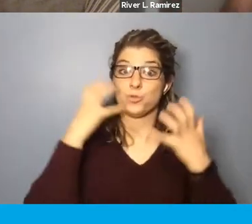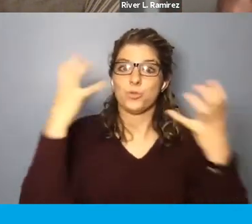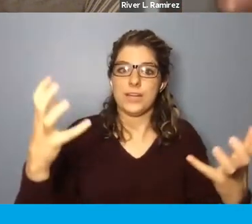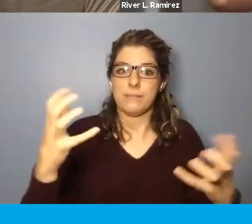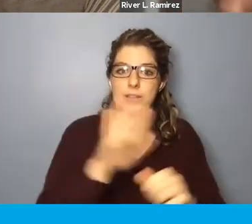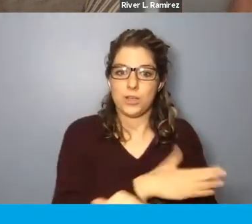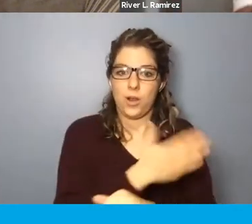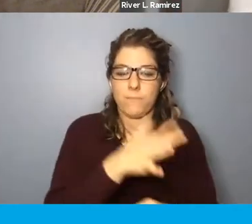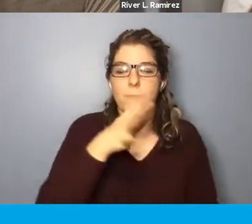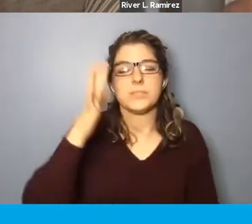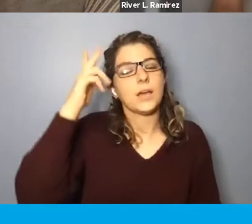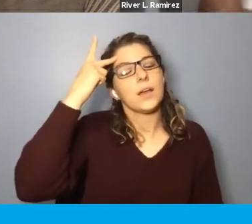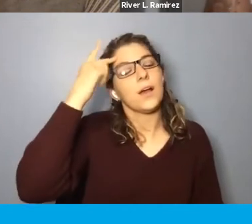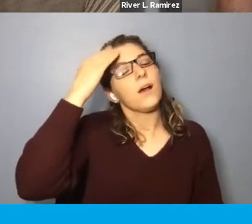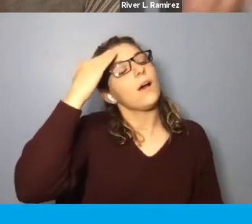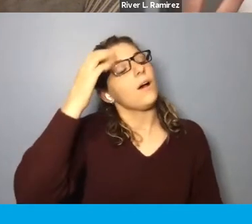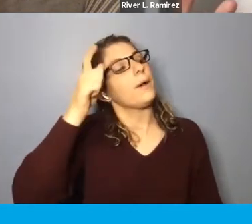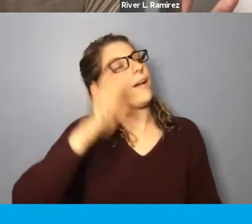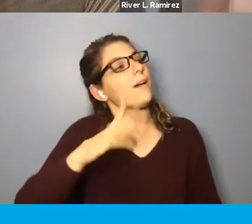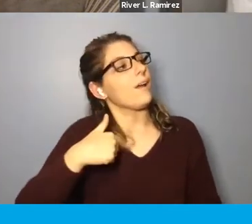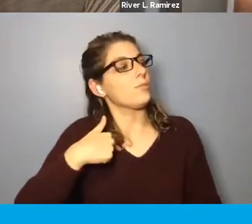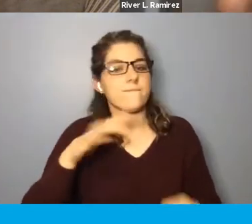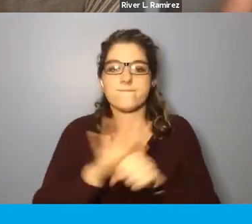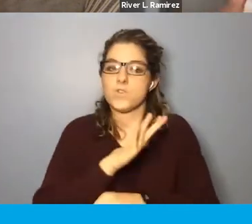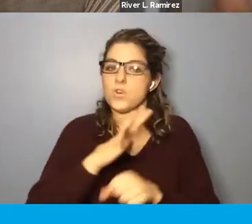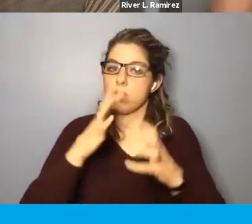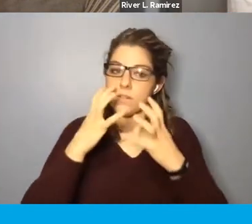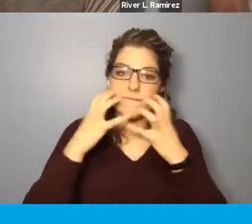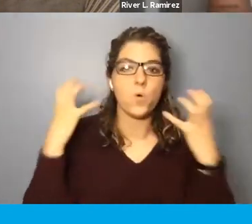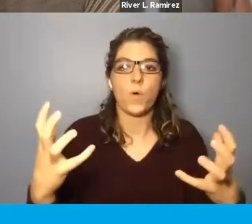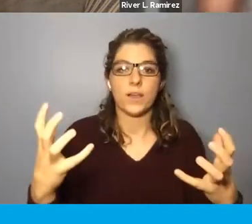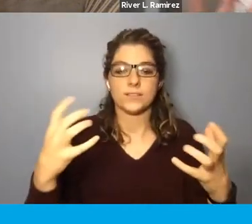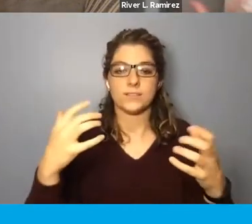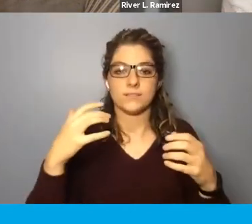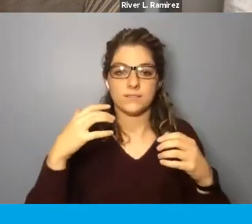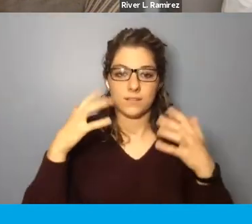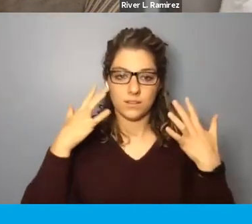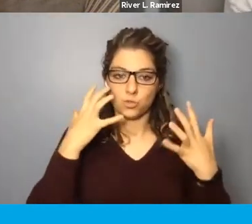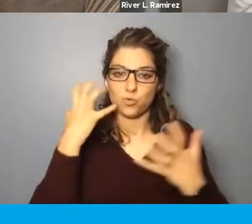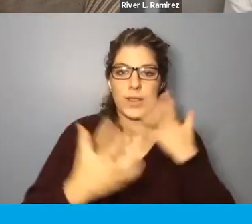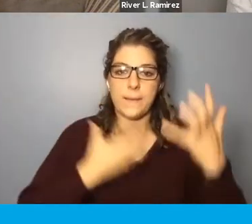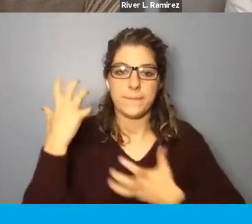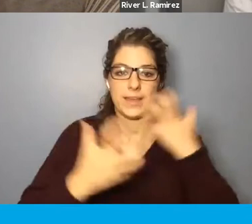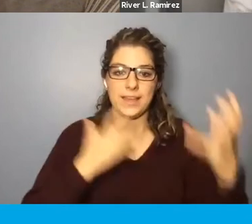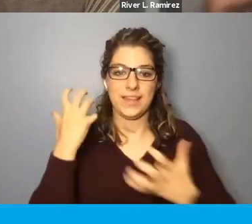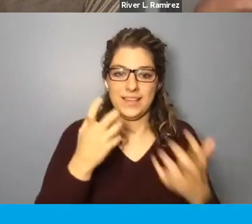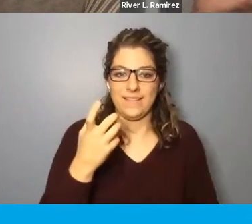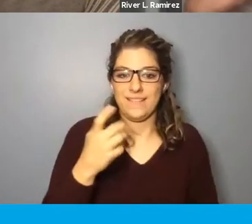car. And she was like, oh my God. Cause I would do it full voice around my mom screaming like every